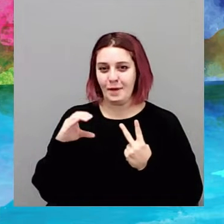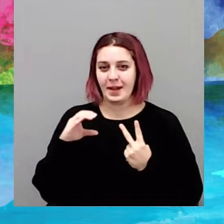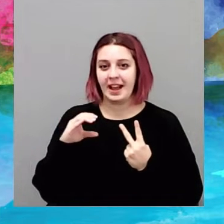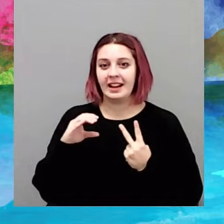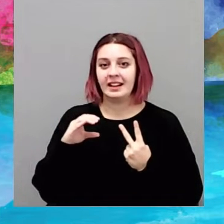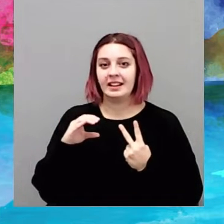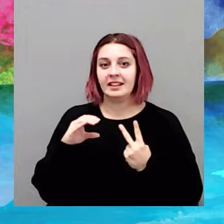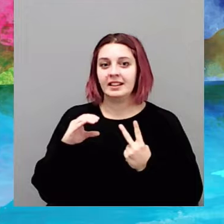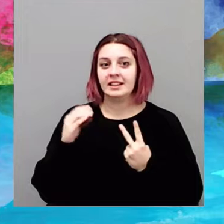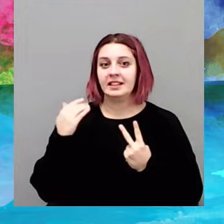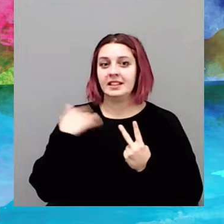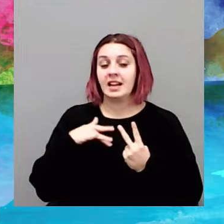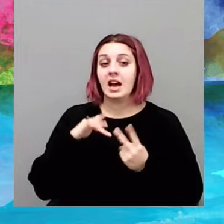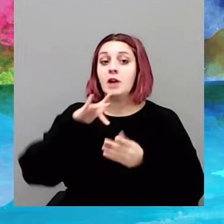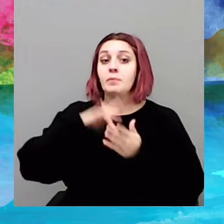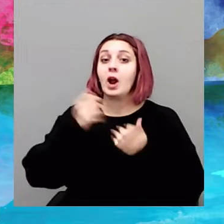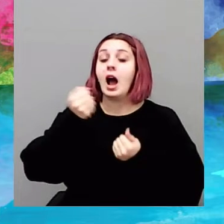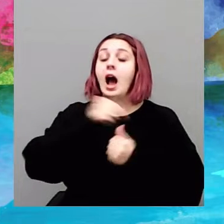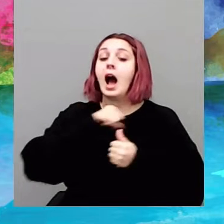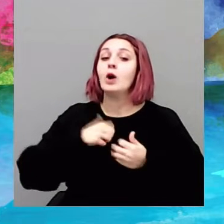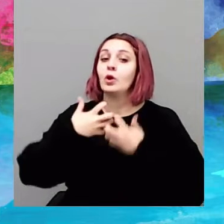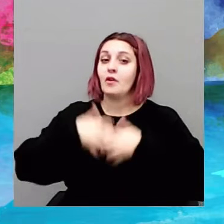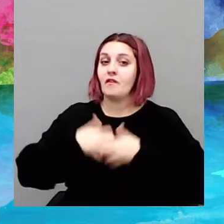us. And